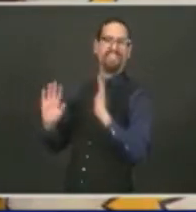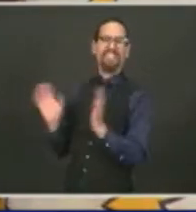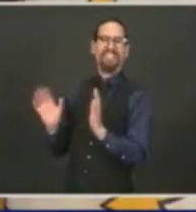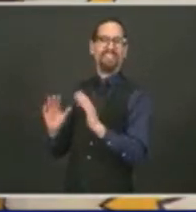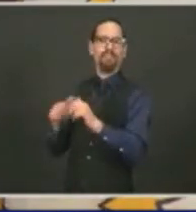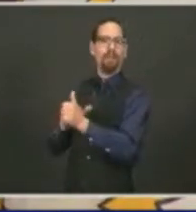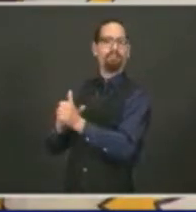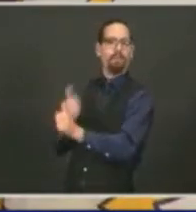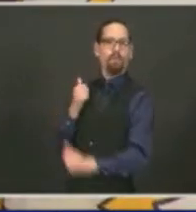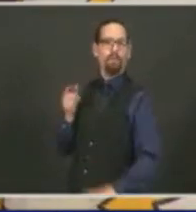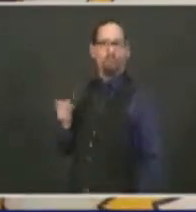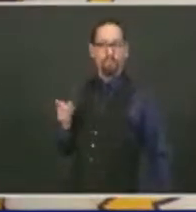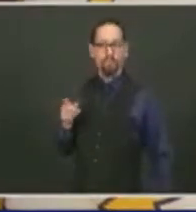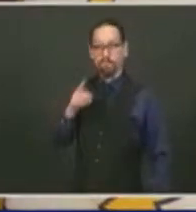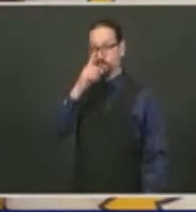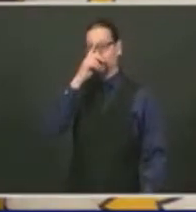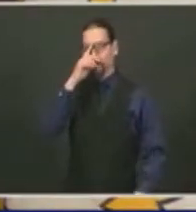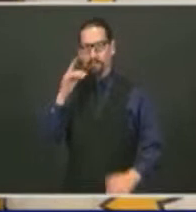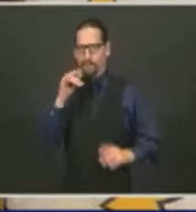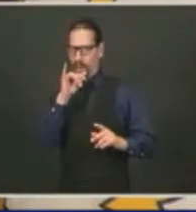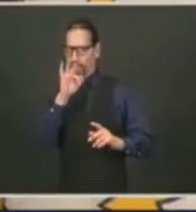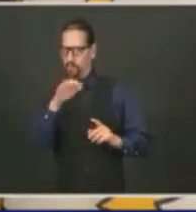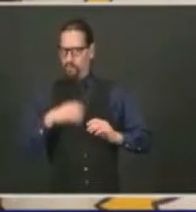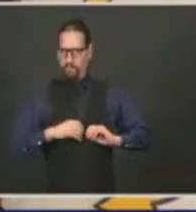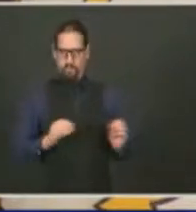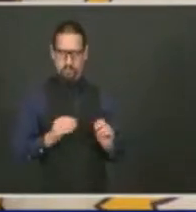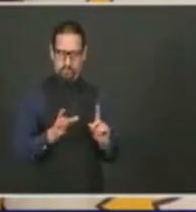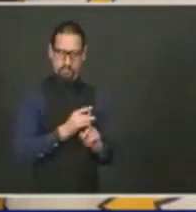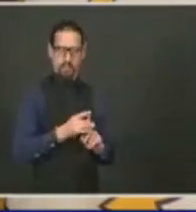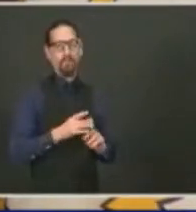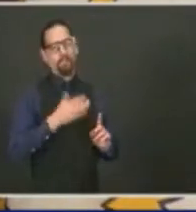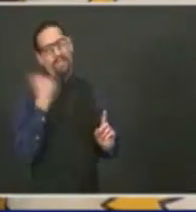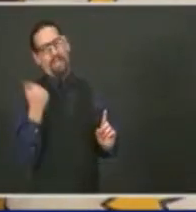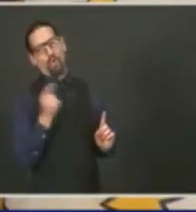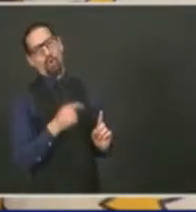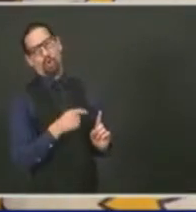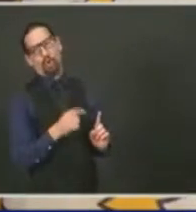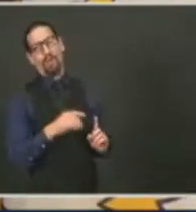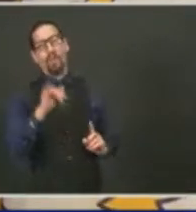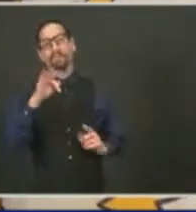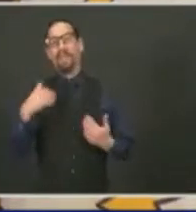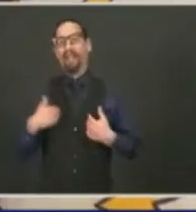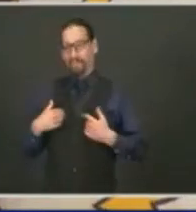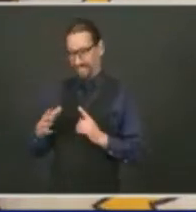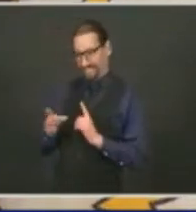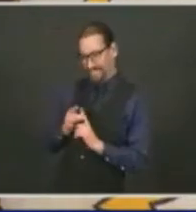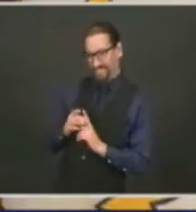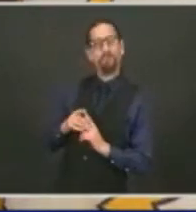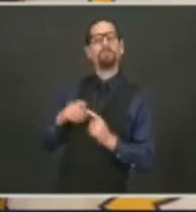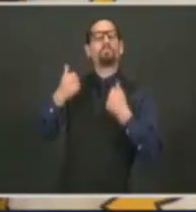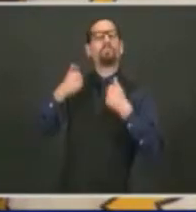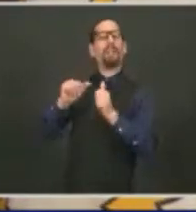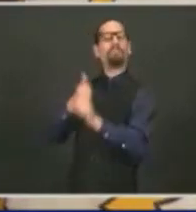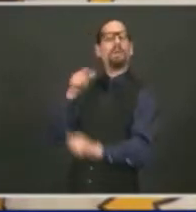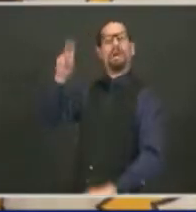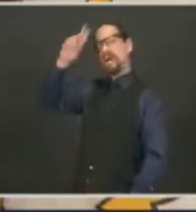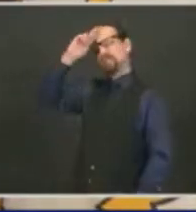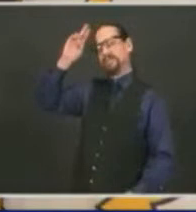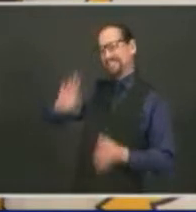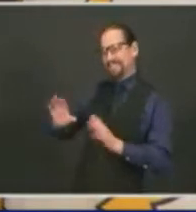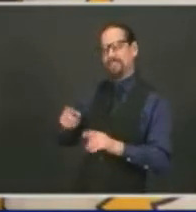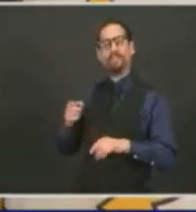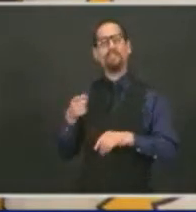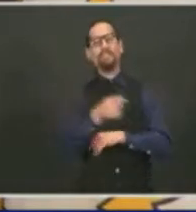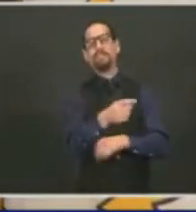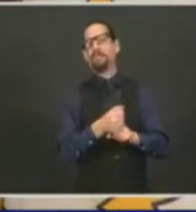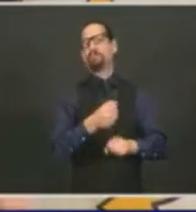And I want to keep you healthy, right? But this is a treatment. This treatment, though, works best if it's given soon in the course of your illness.